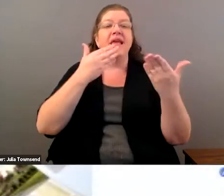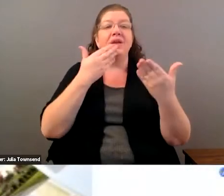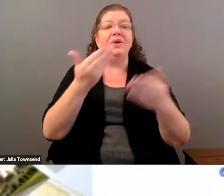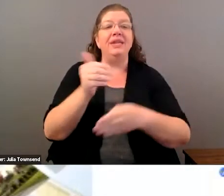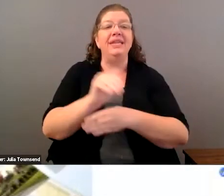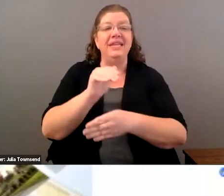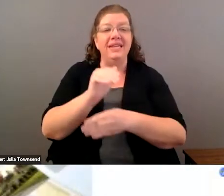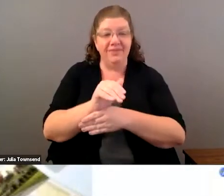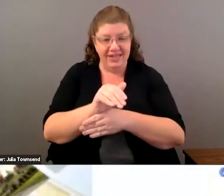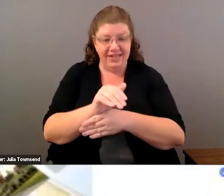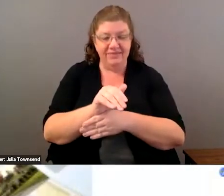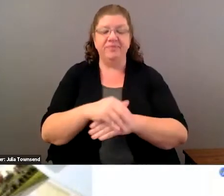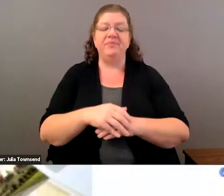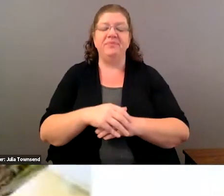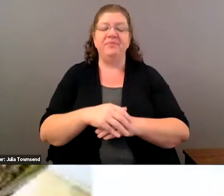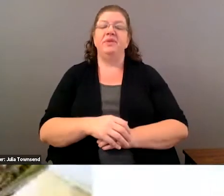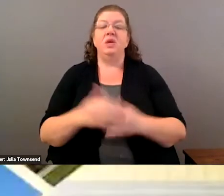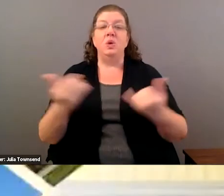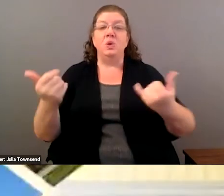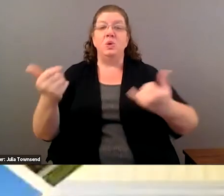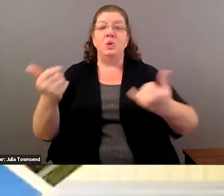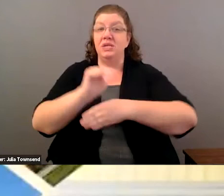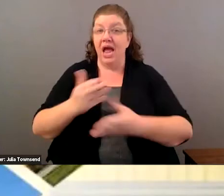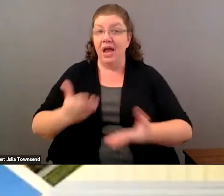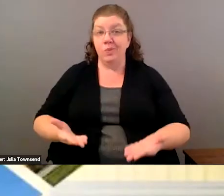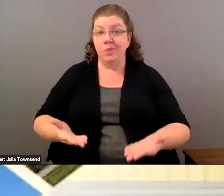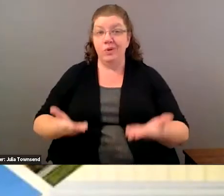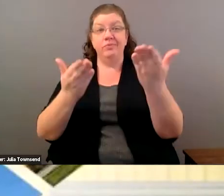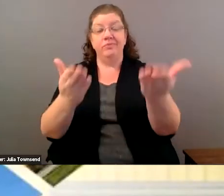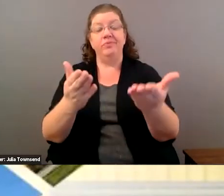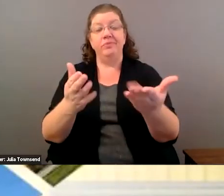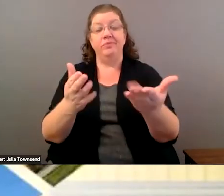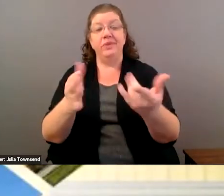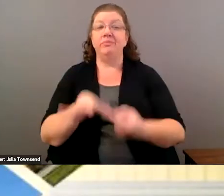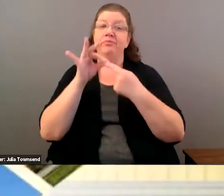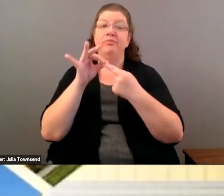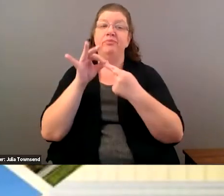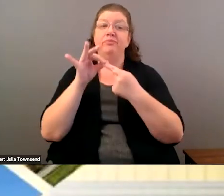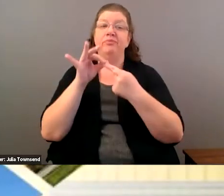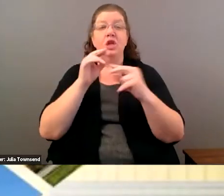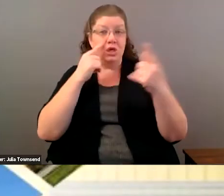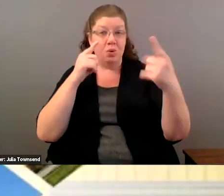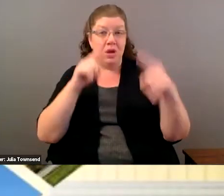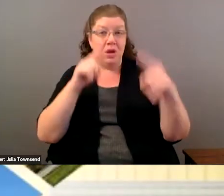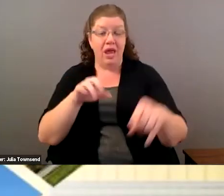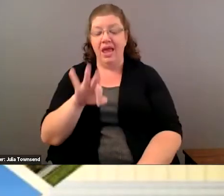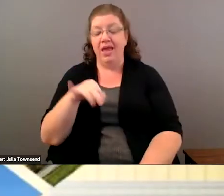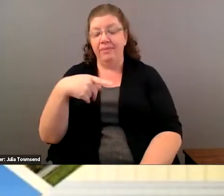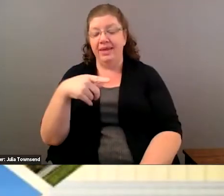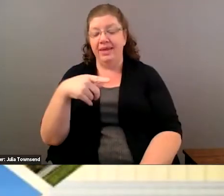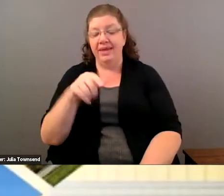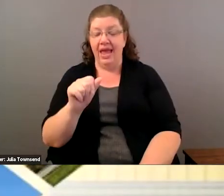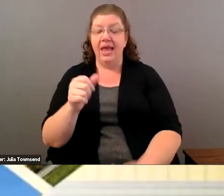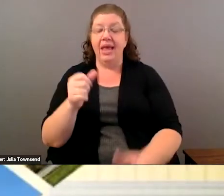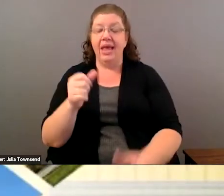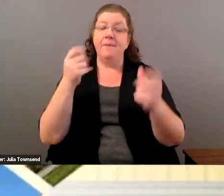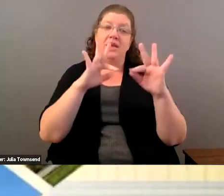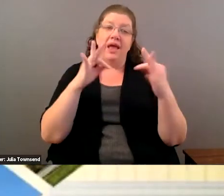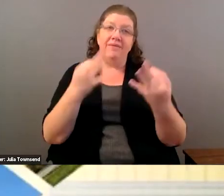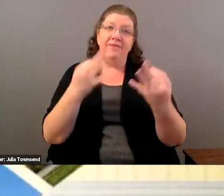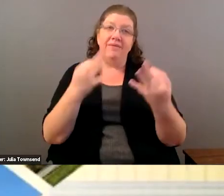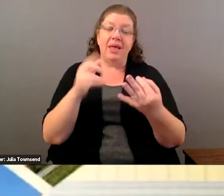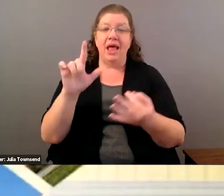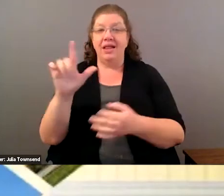Superintendent Maldonado. Tonight, we bring to the board an exclusive negotiating agreement with FPA Multifamily